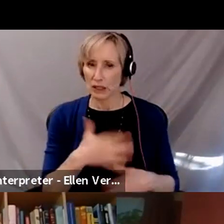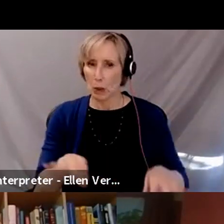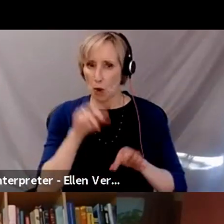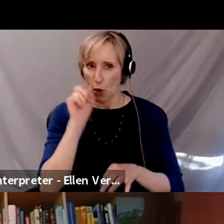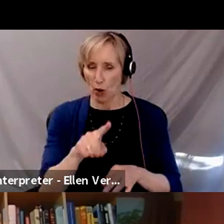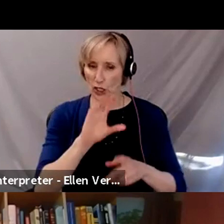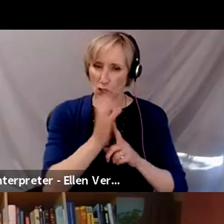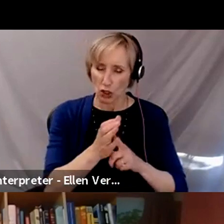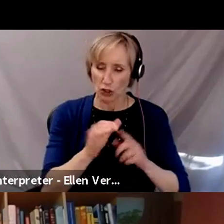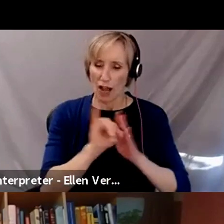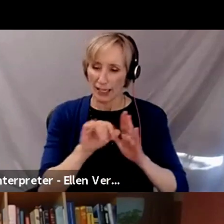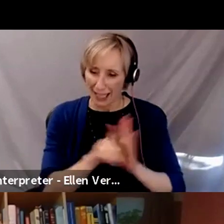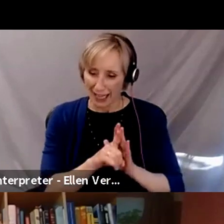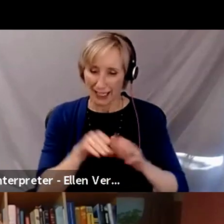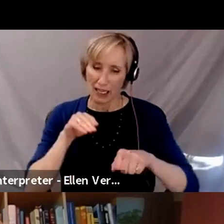how